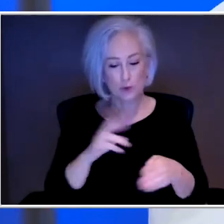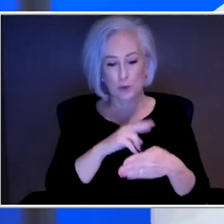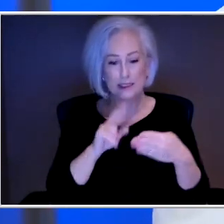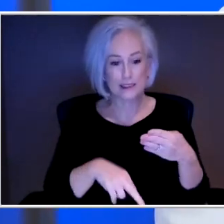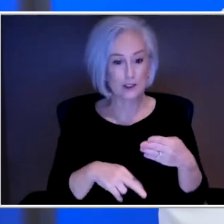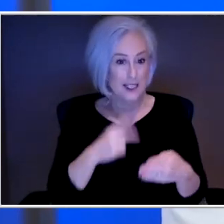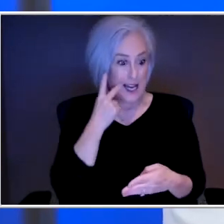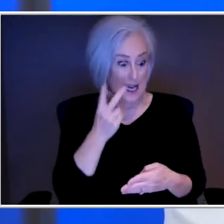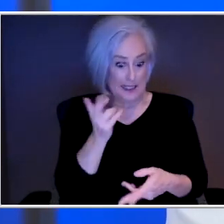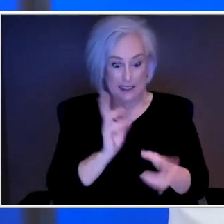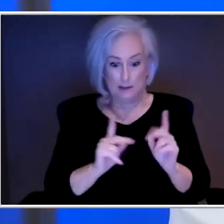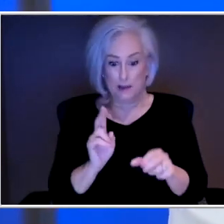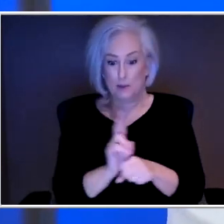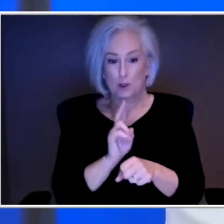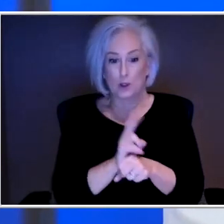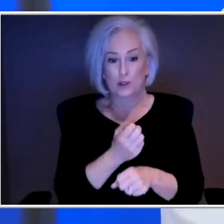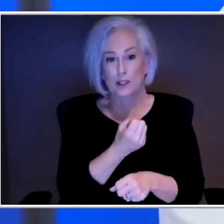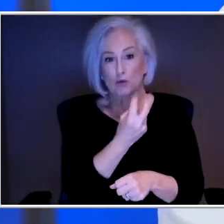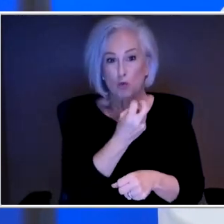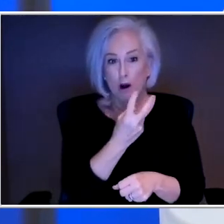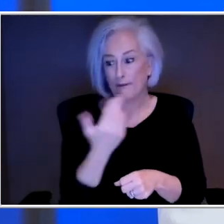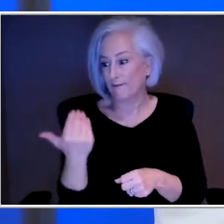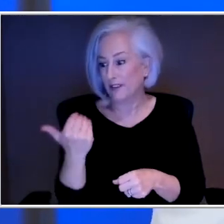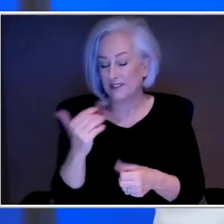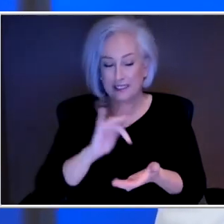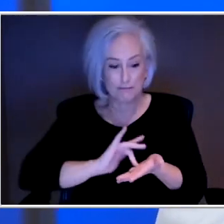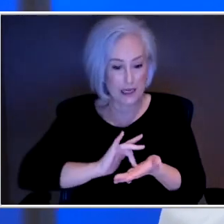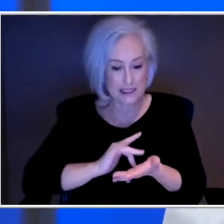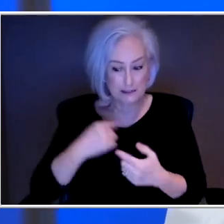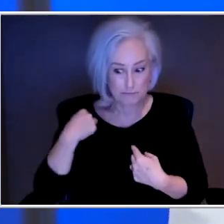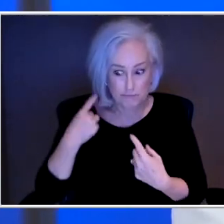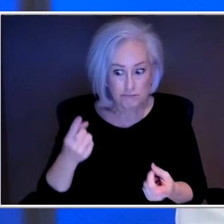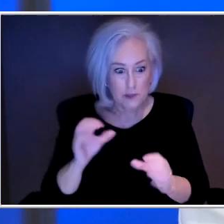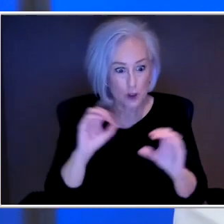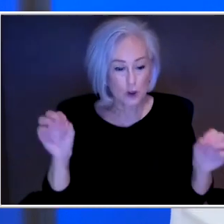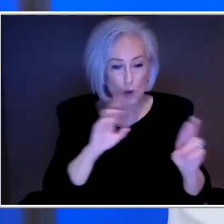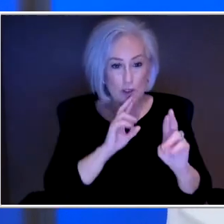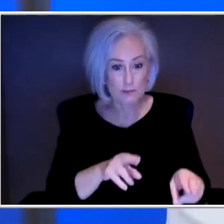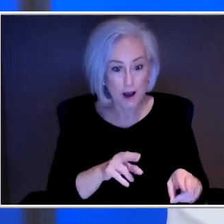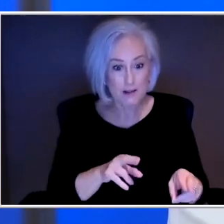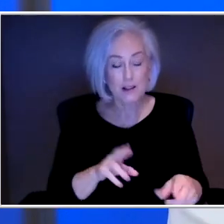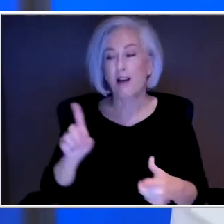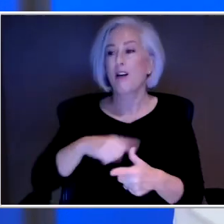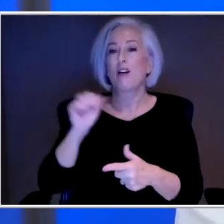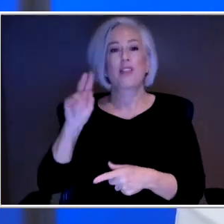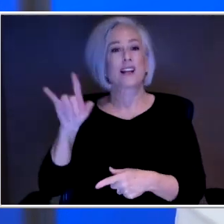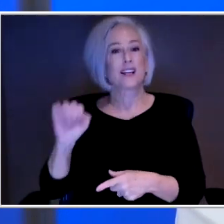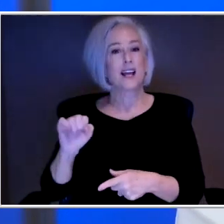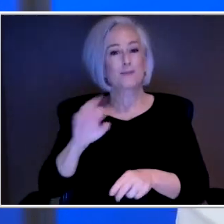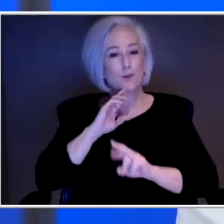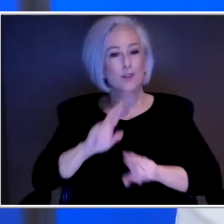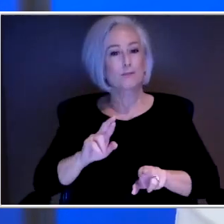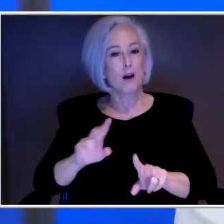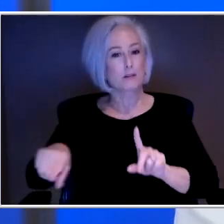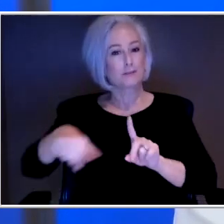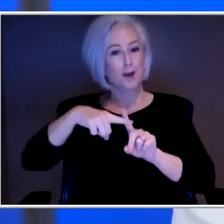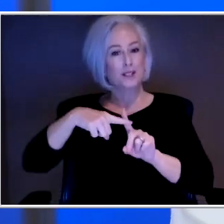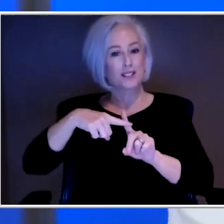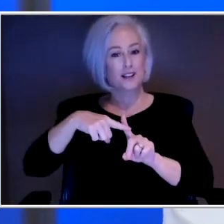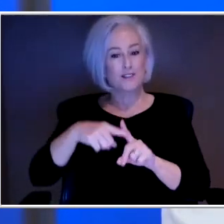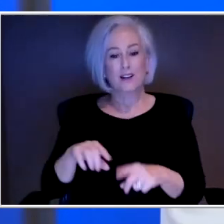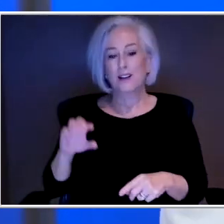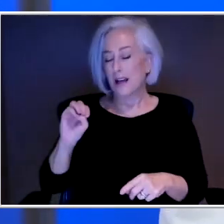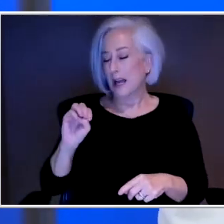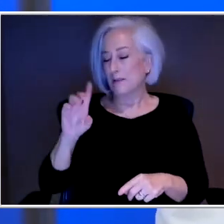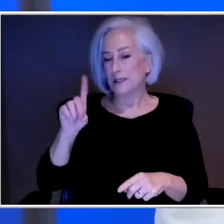12, 15 drugs that haven't responded to anything else, and then they respond to ketamine, and it's great. MDMA is very promising. It looks to be